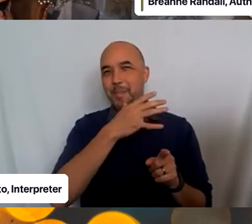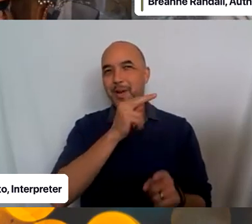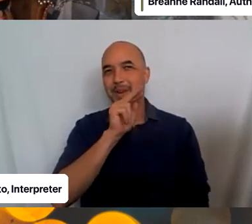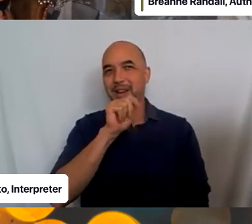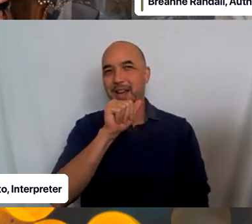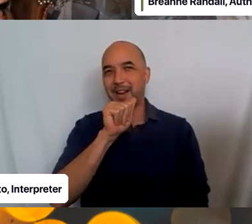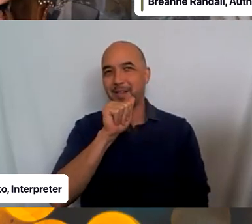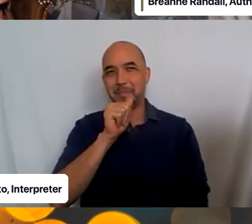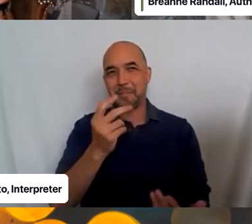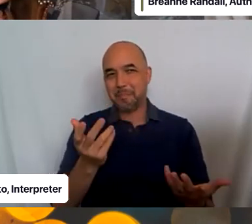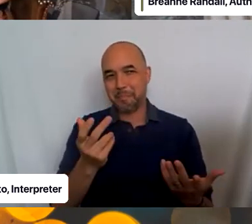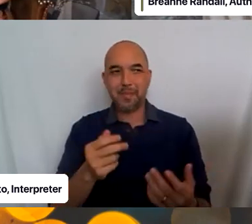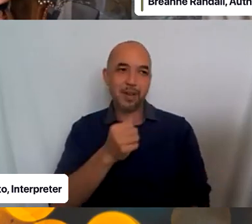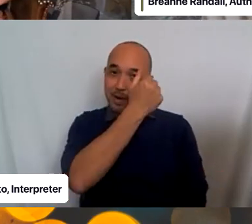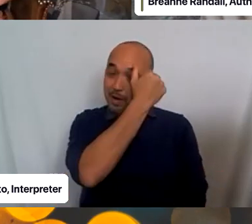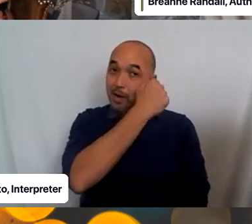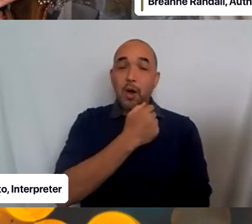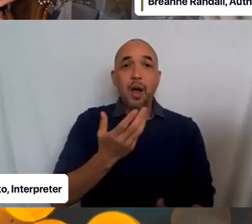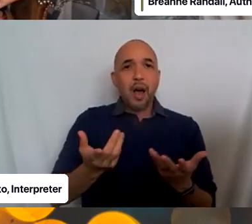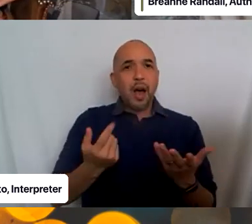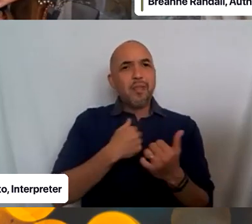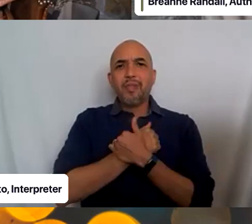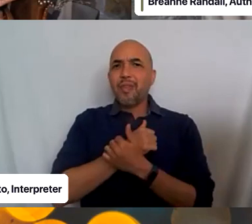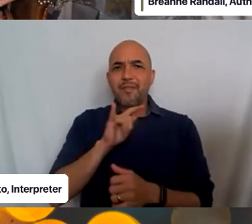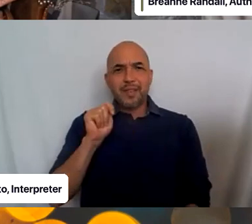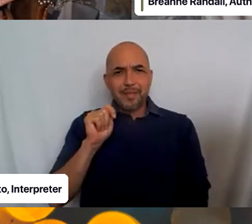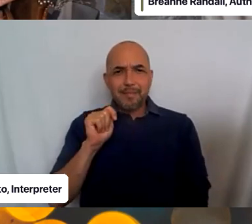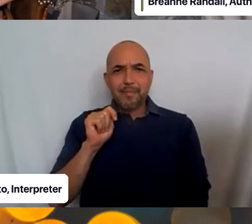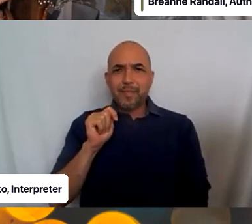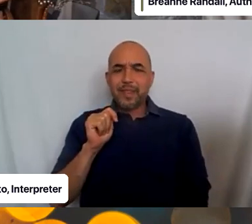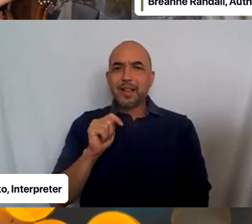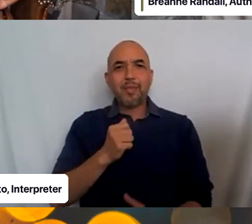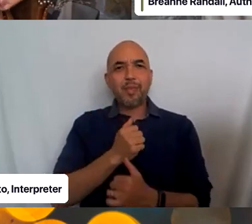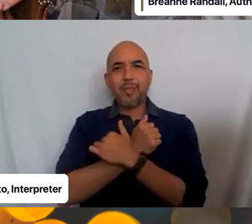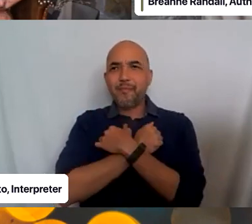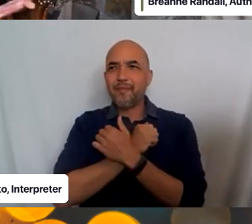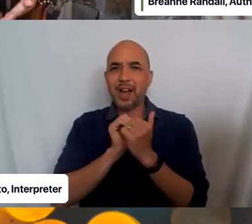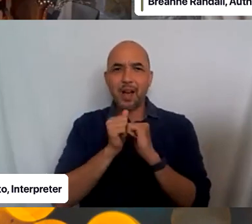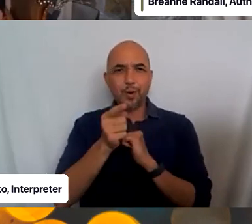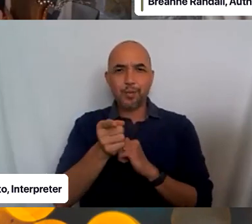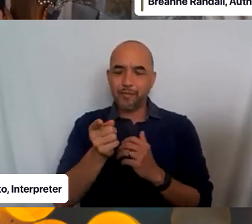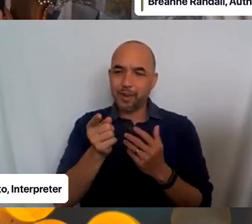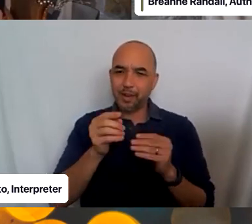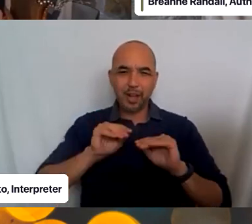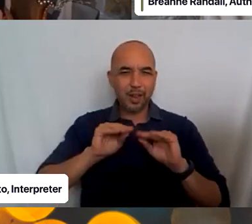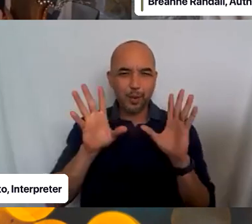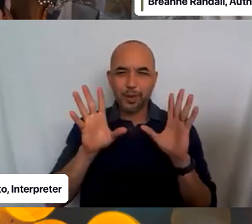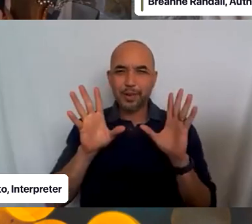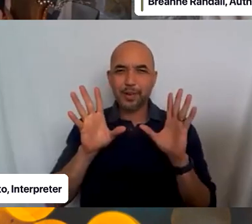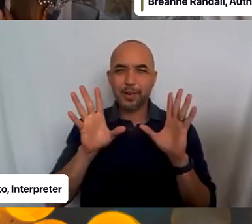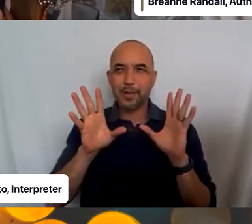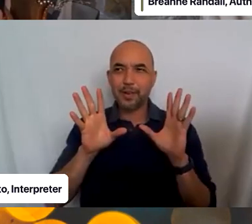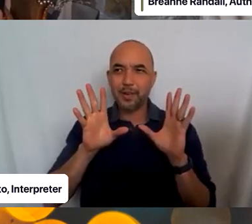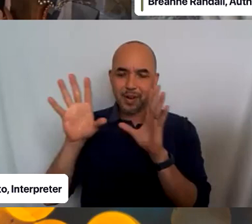Oh, well, I love this so much. I love how you've clearly like you've taken the